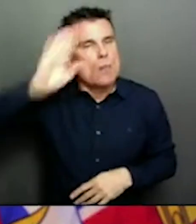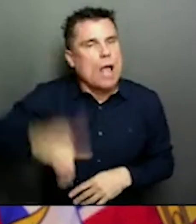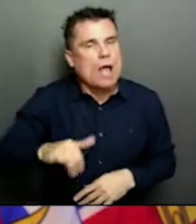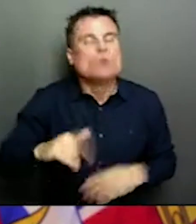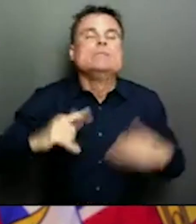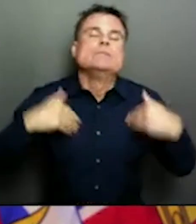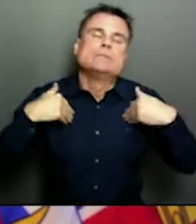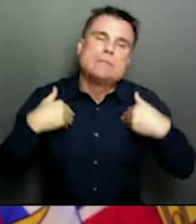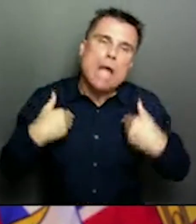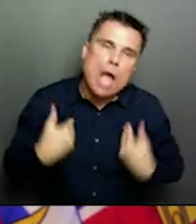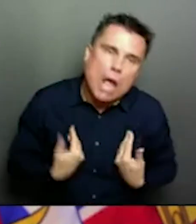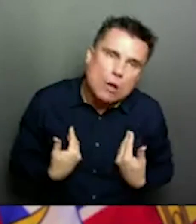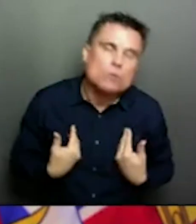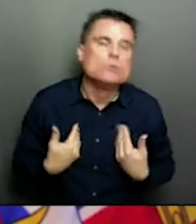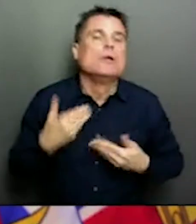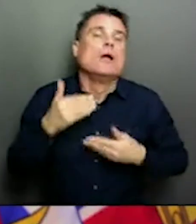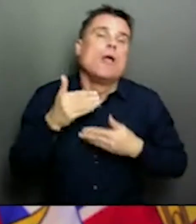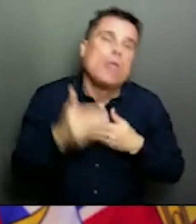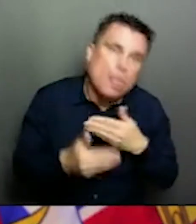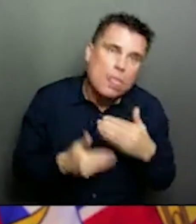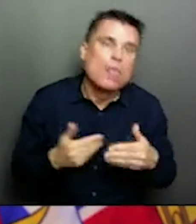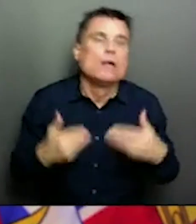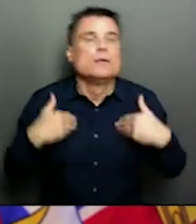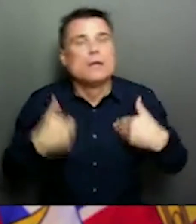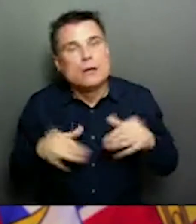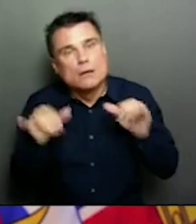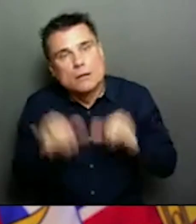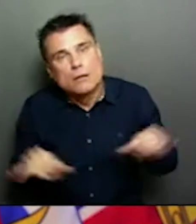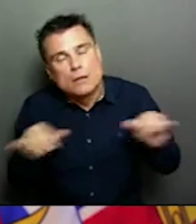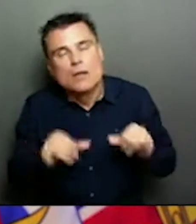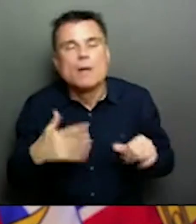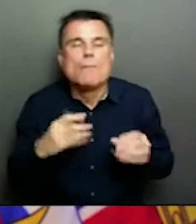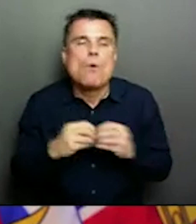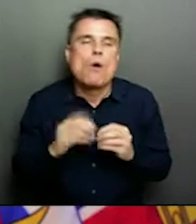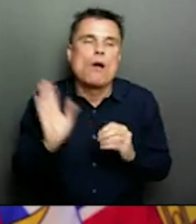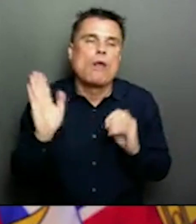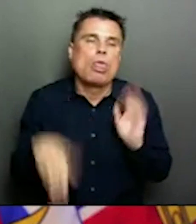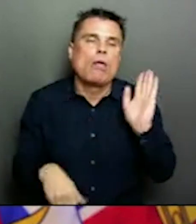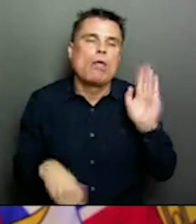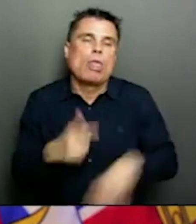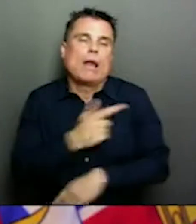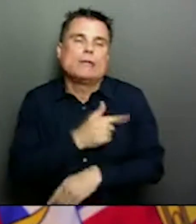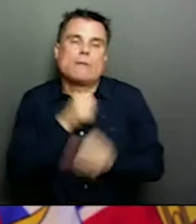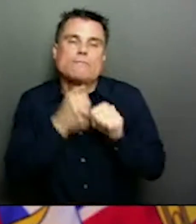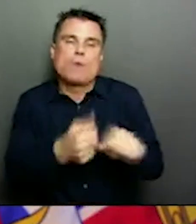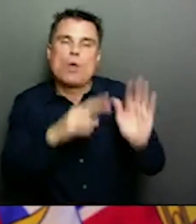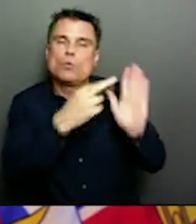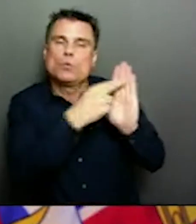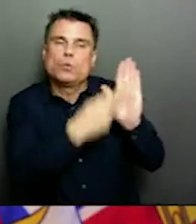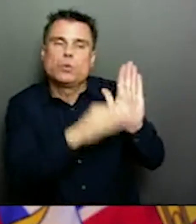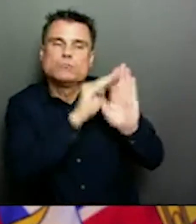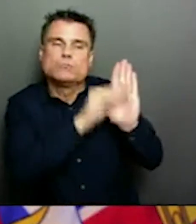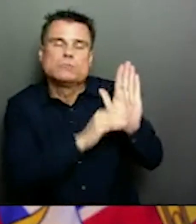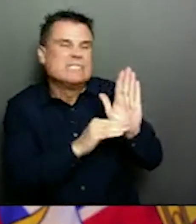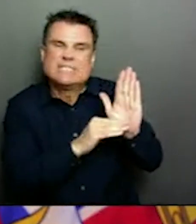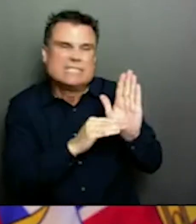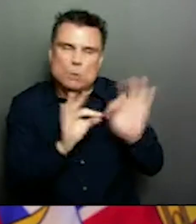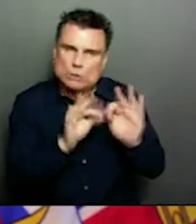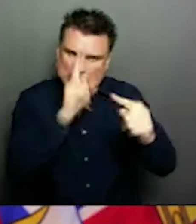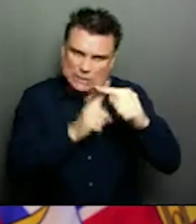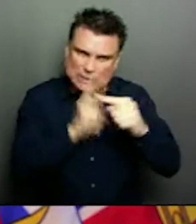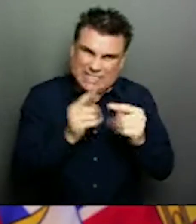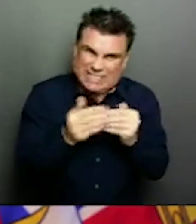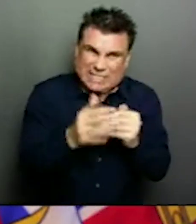sight, we need to pace ourselves and need to continue working